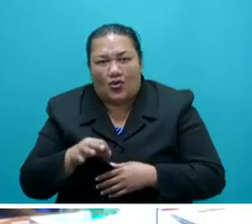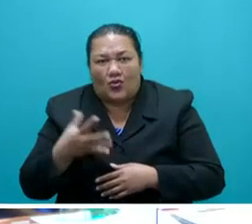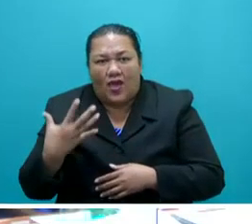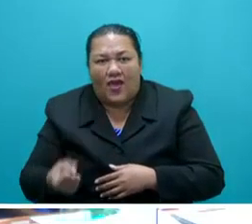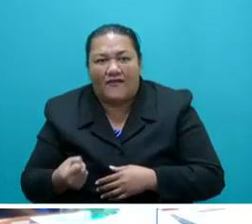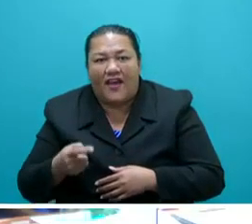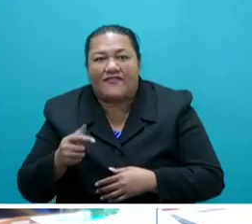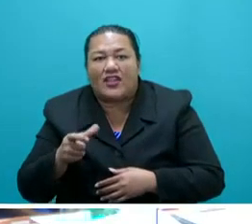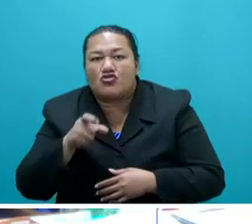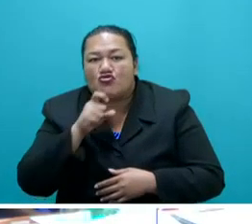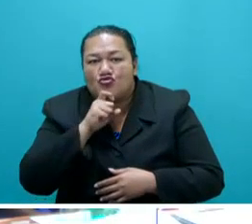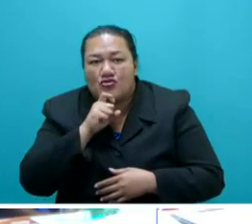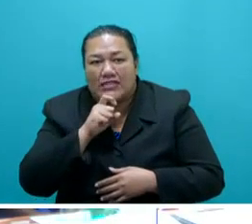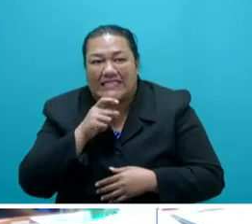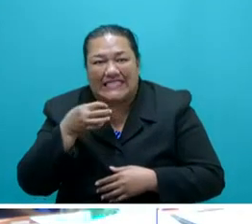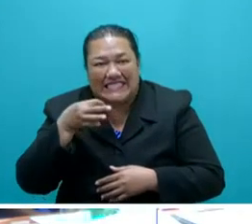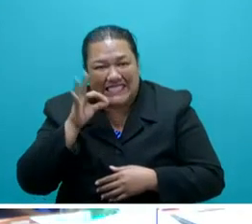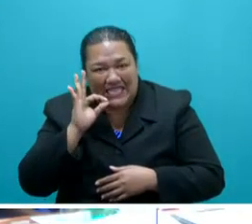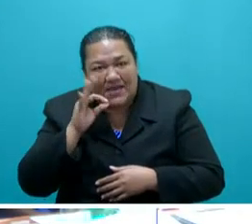any afternoon tea.